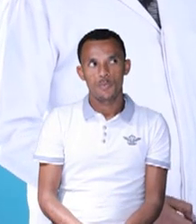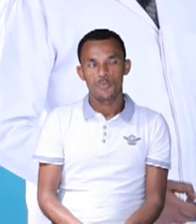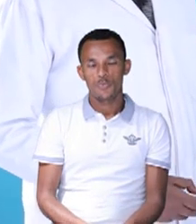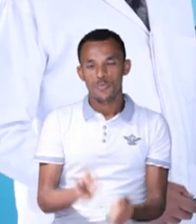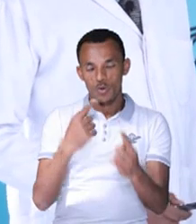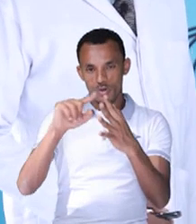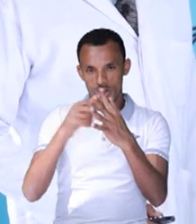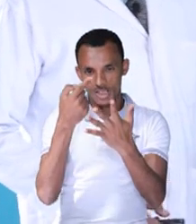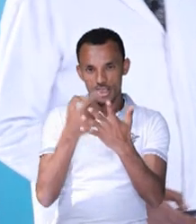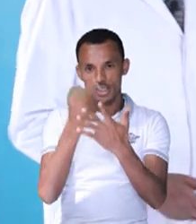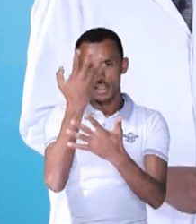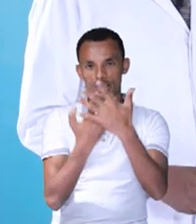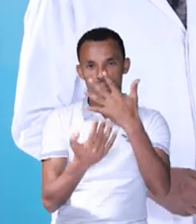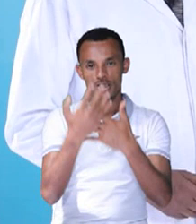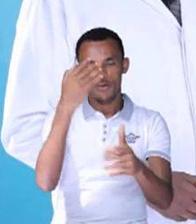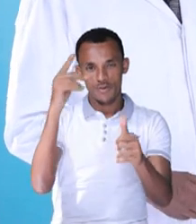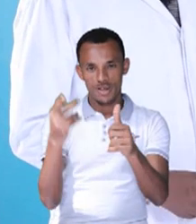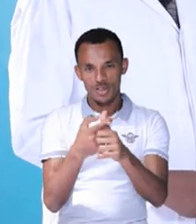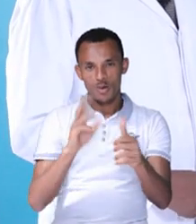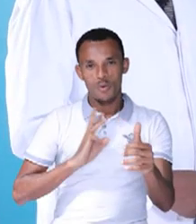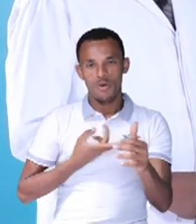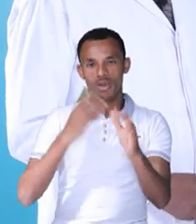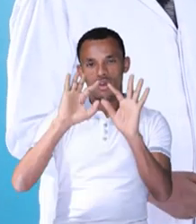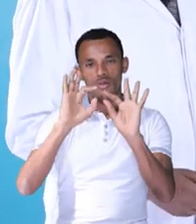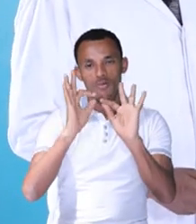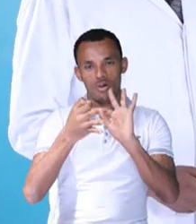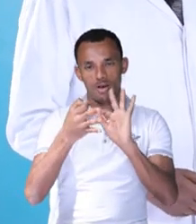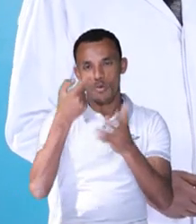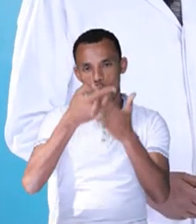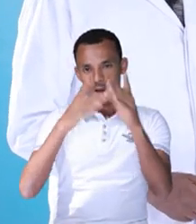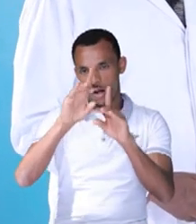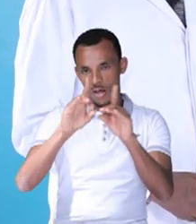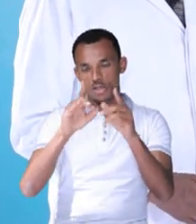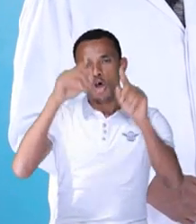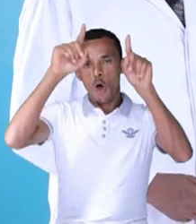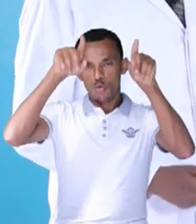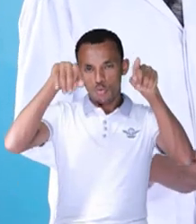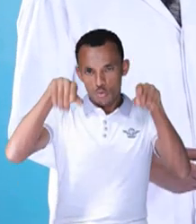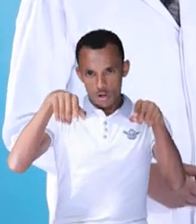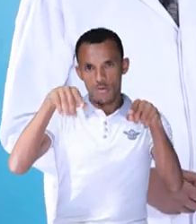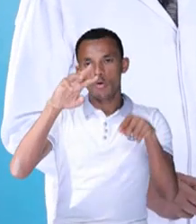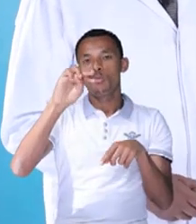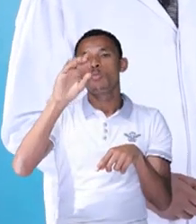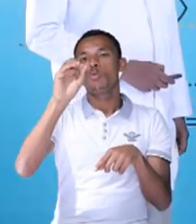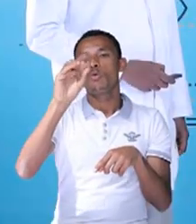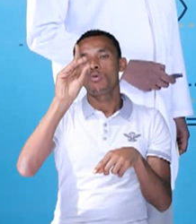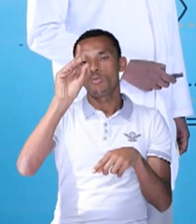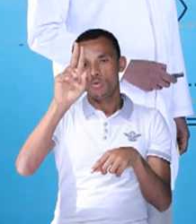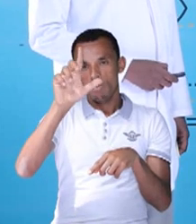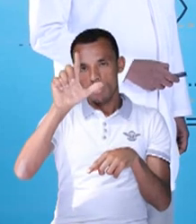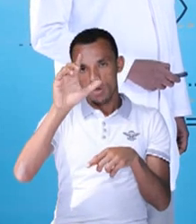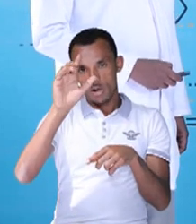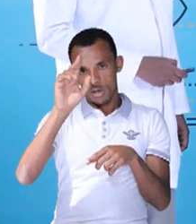To start this discussion, first we have to define what does it mean, the absolute value or modulus of a complex number.